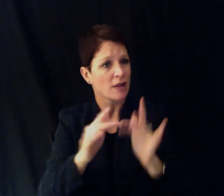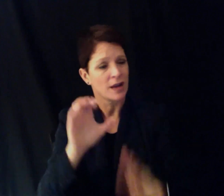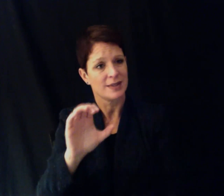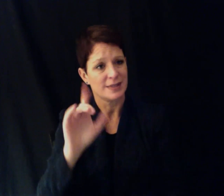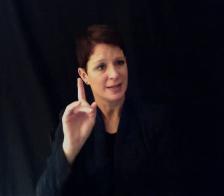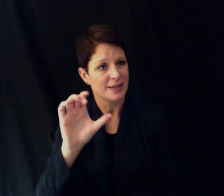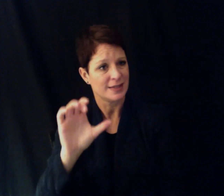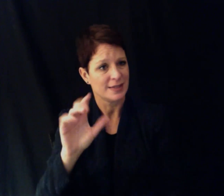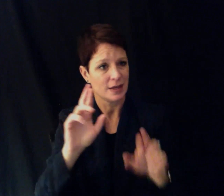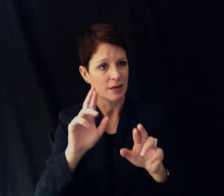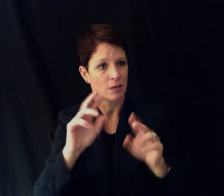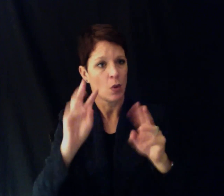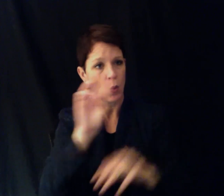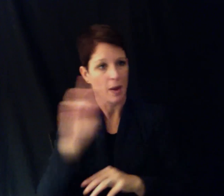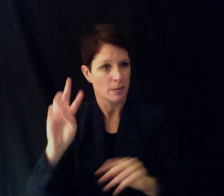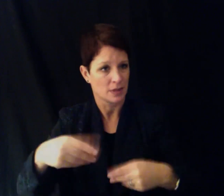fall.